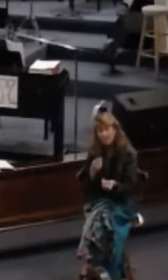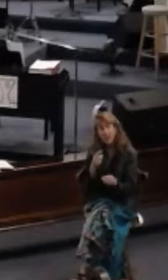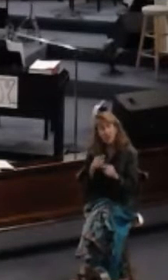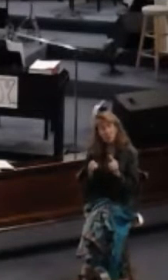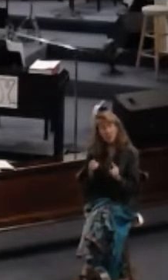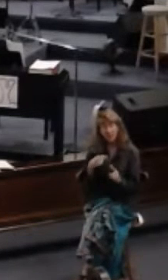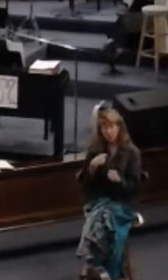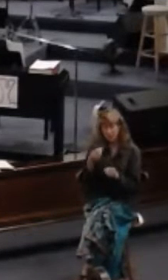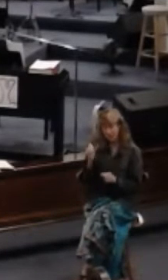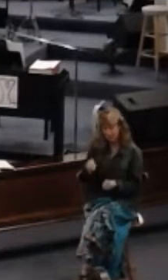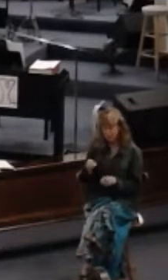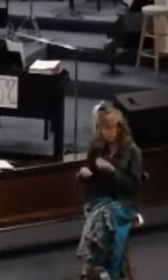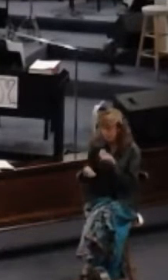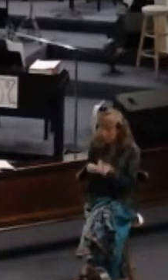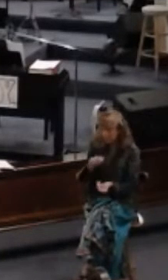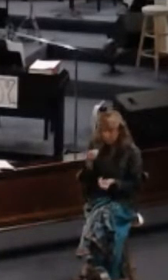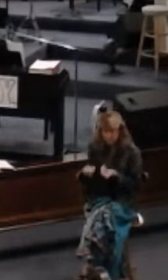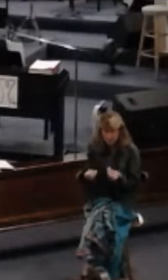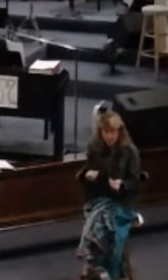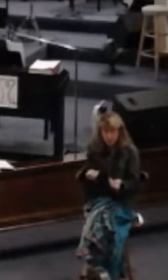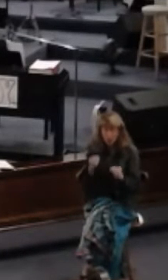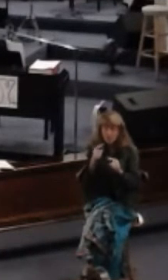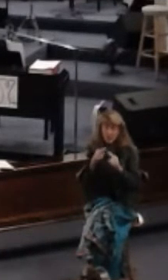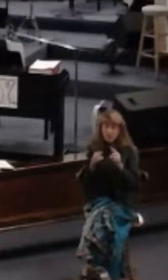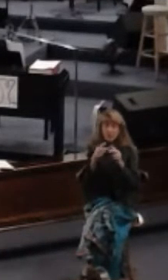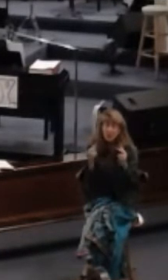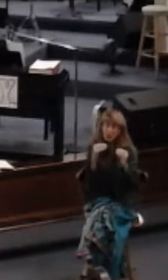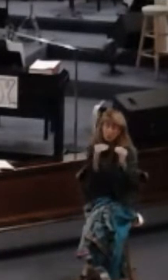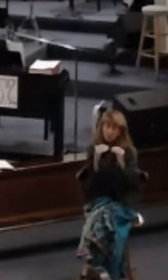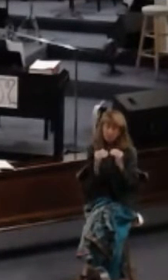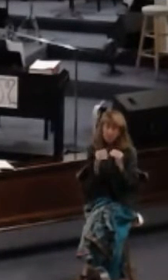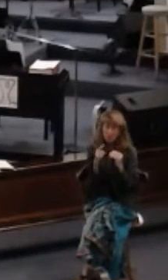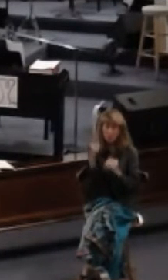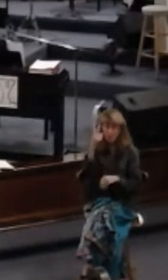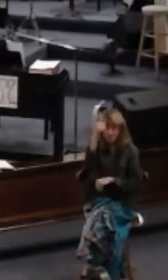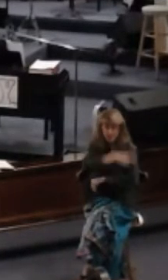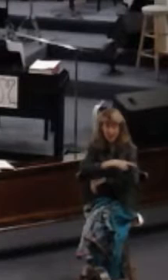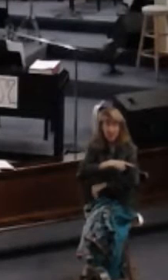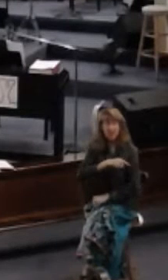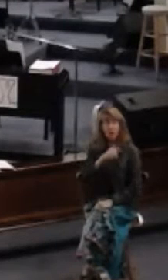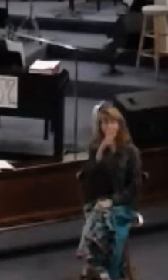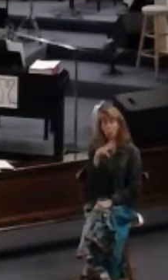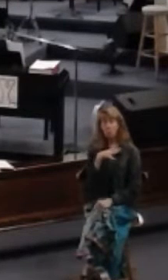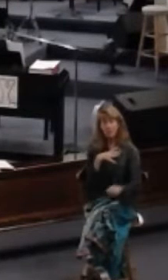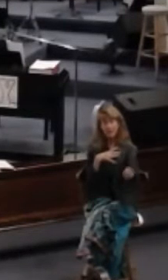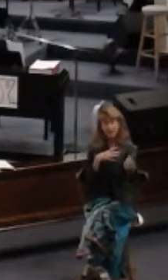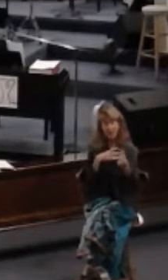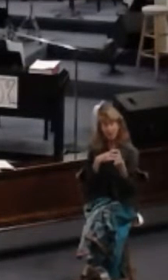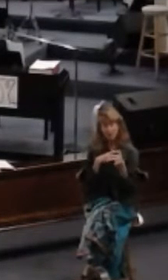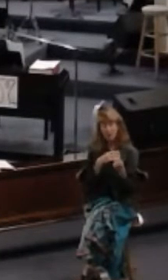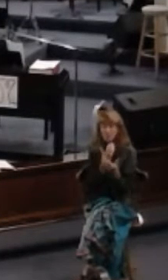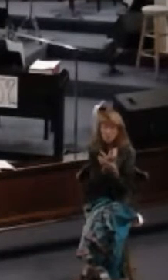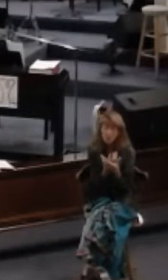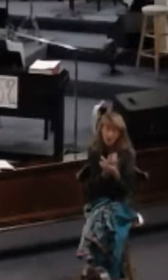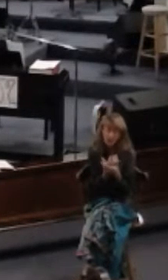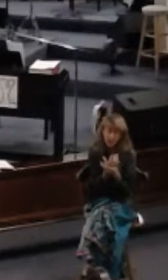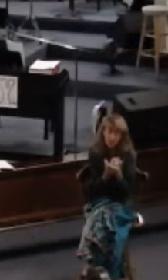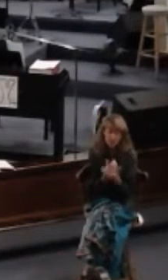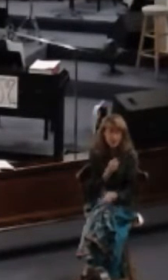have, he was very frugal with. Well, one day a widow came to his door begging for just a single gold coin, a